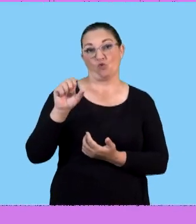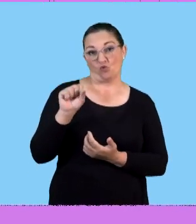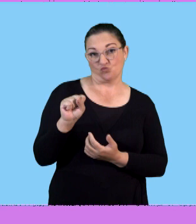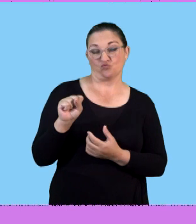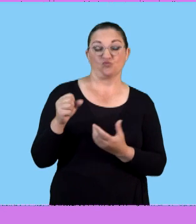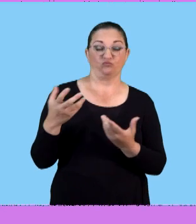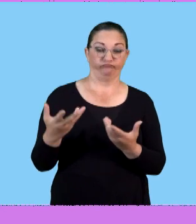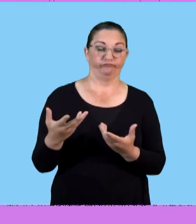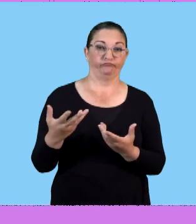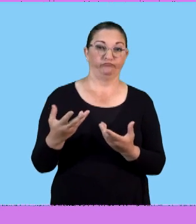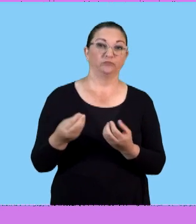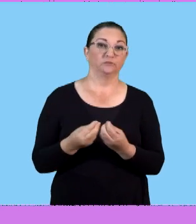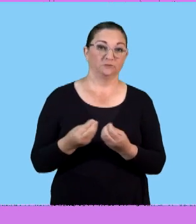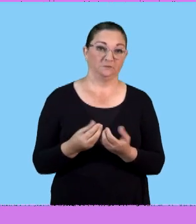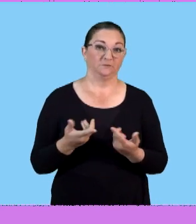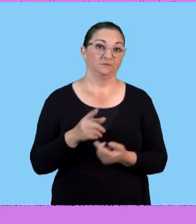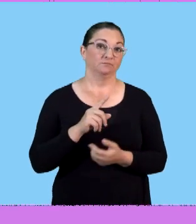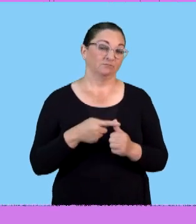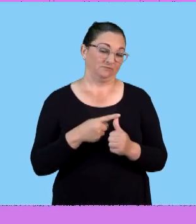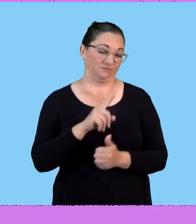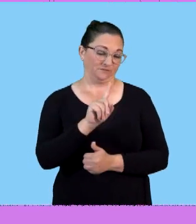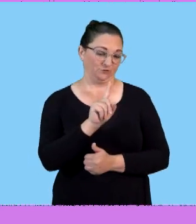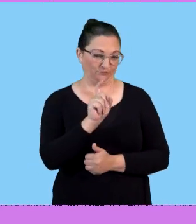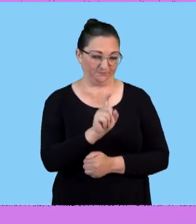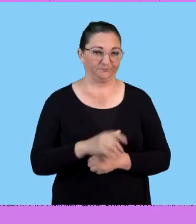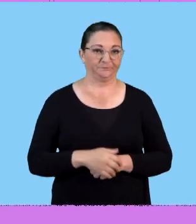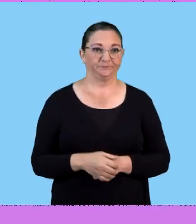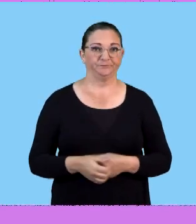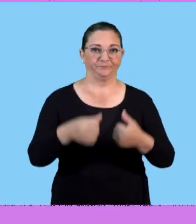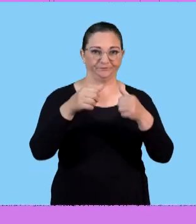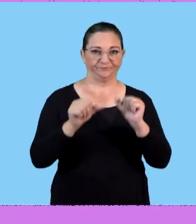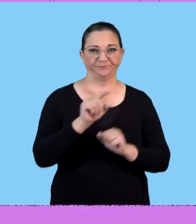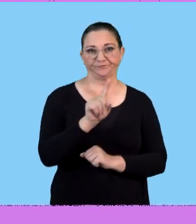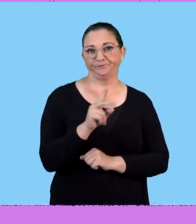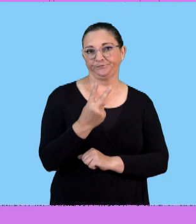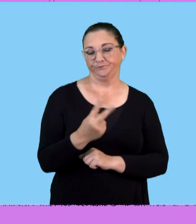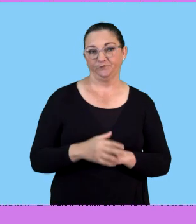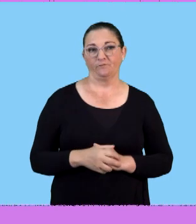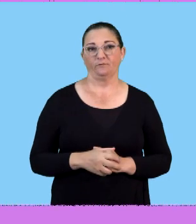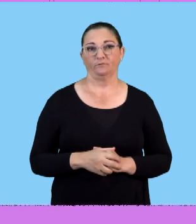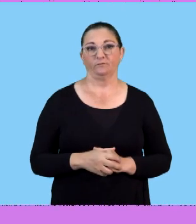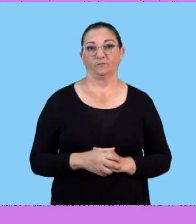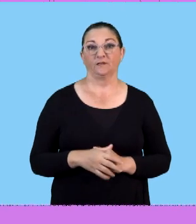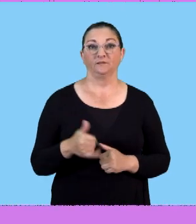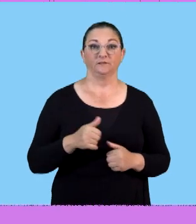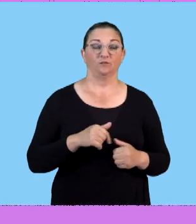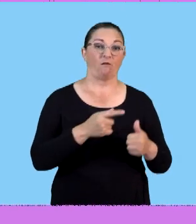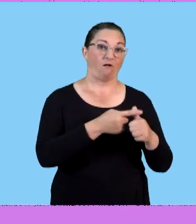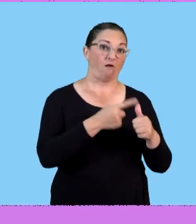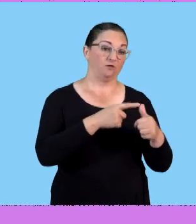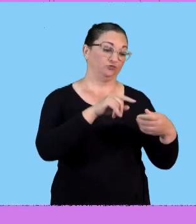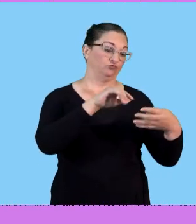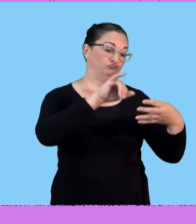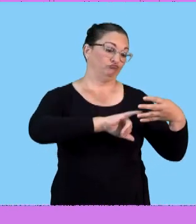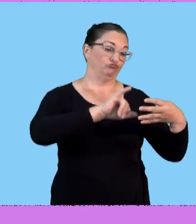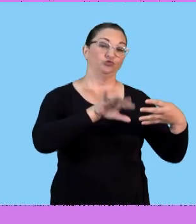liquid, or a solid substance. That's the answer to our first question. Looking now at question number 2, choose